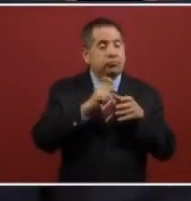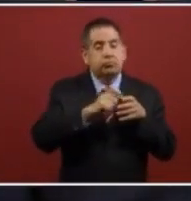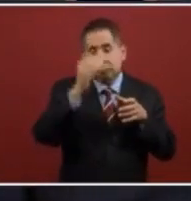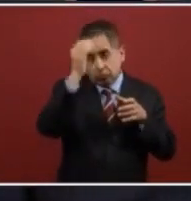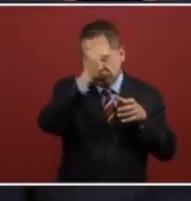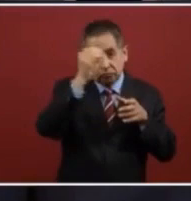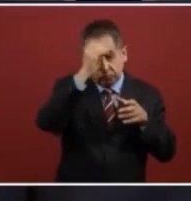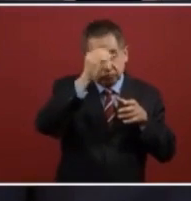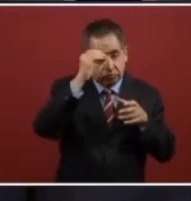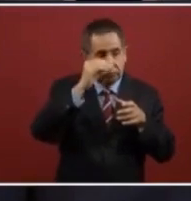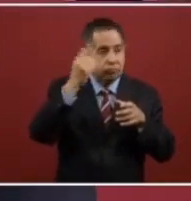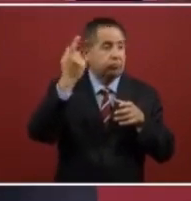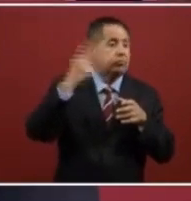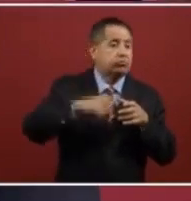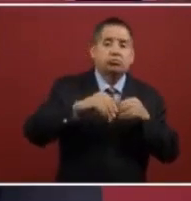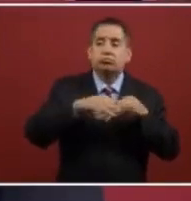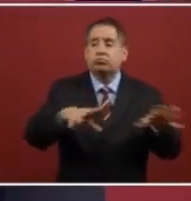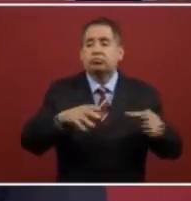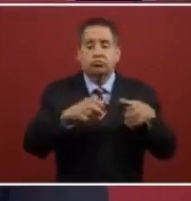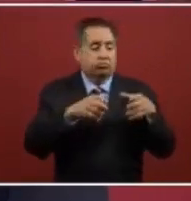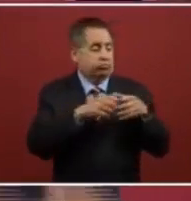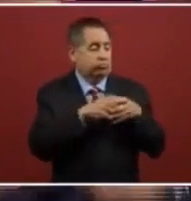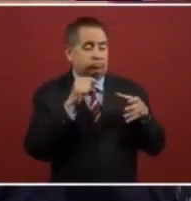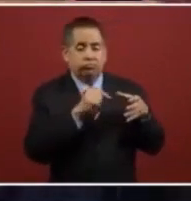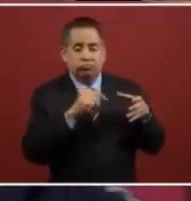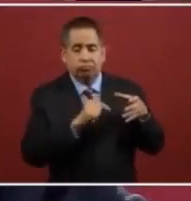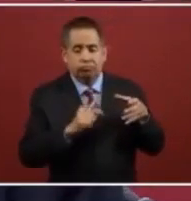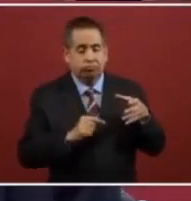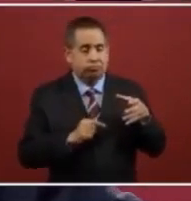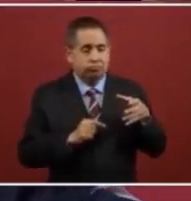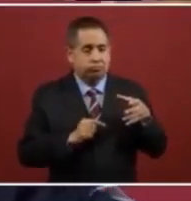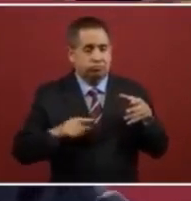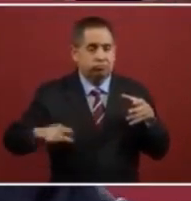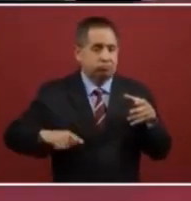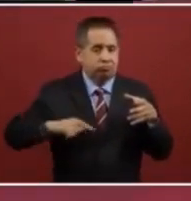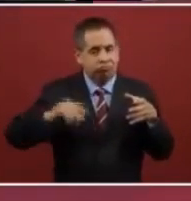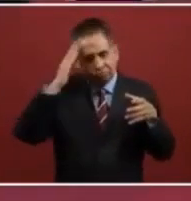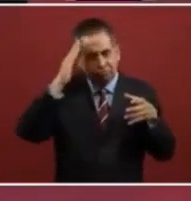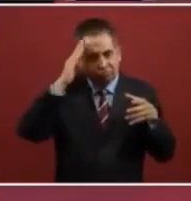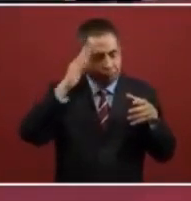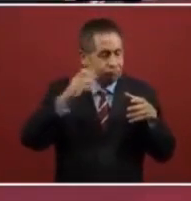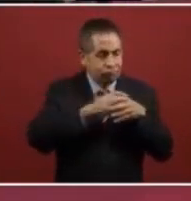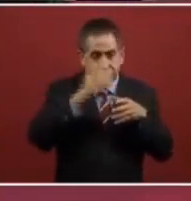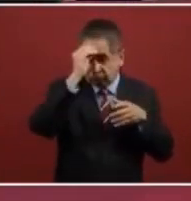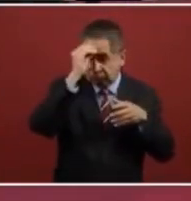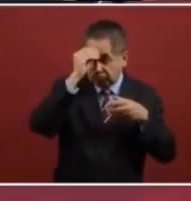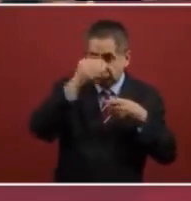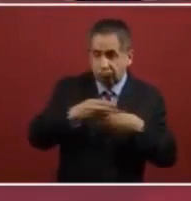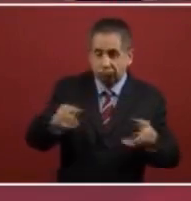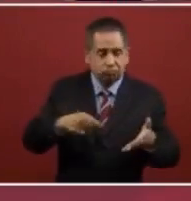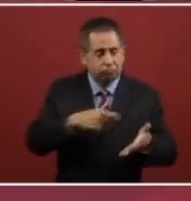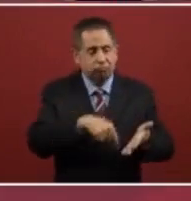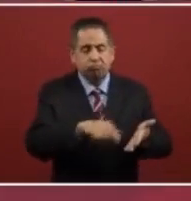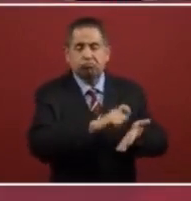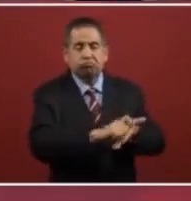the ones that formed the public opinion eran were the los